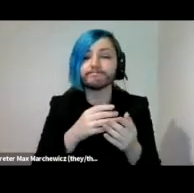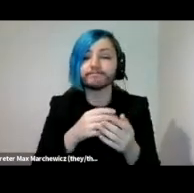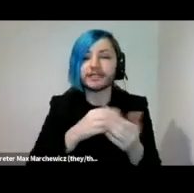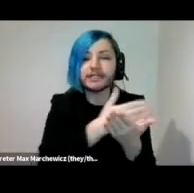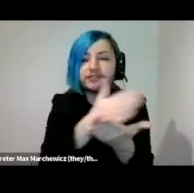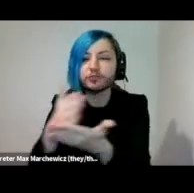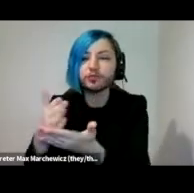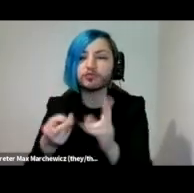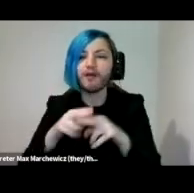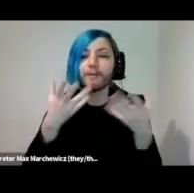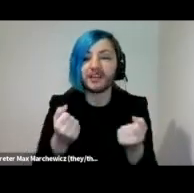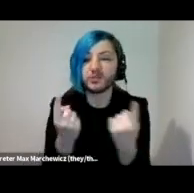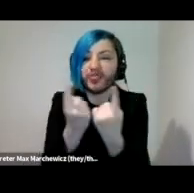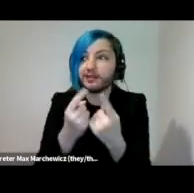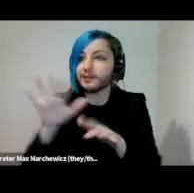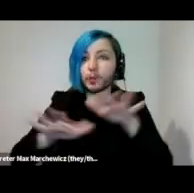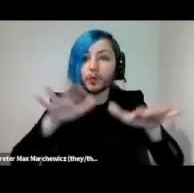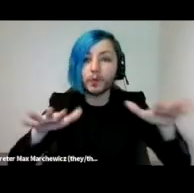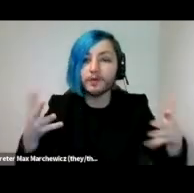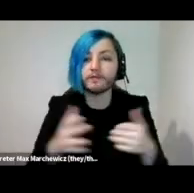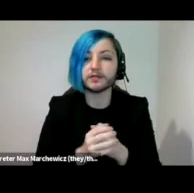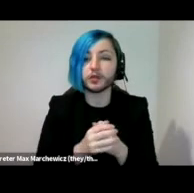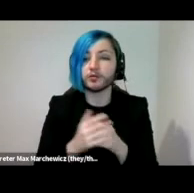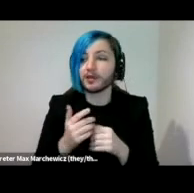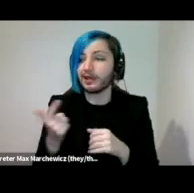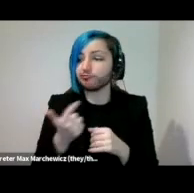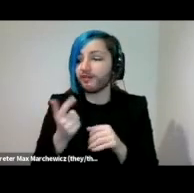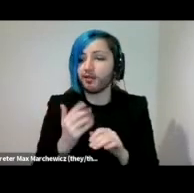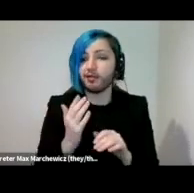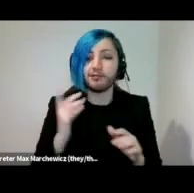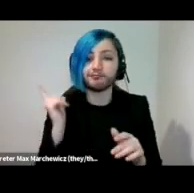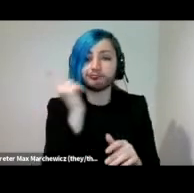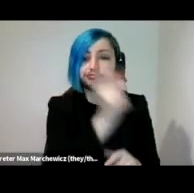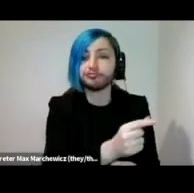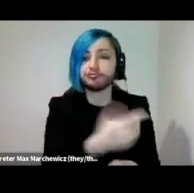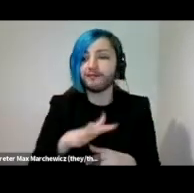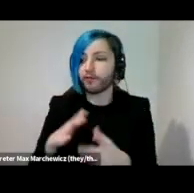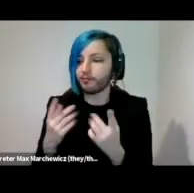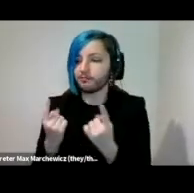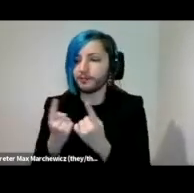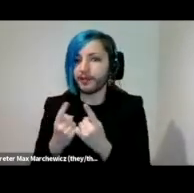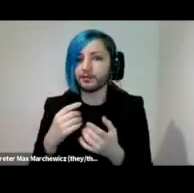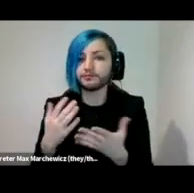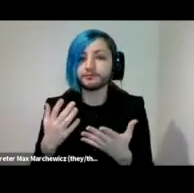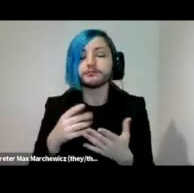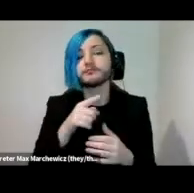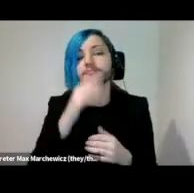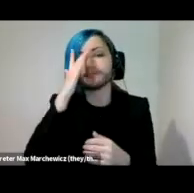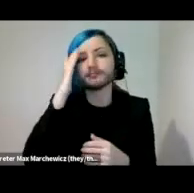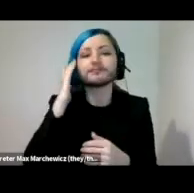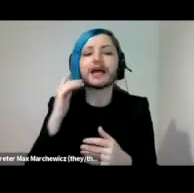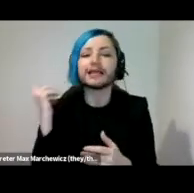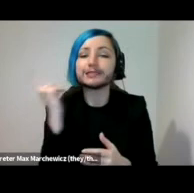universe. They travel away from whatever produced them at the speed of light, prediction of GR, general